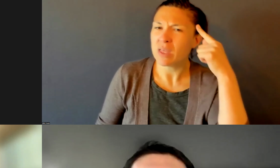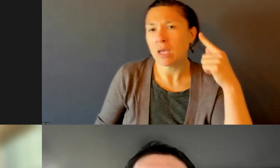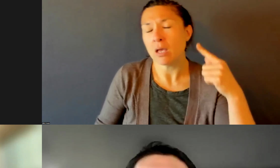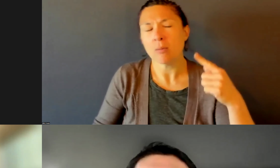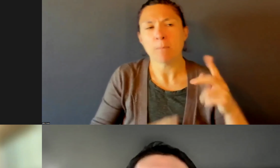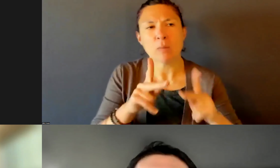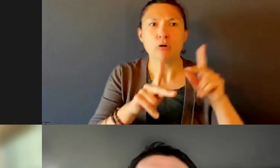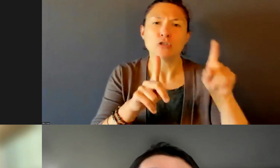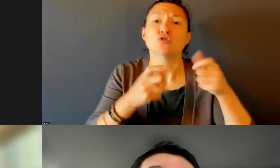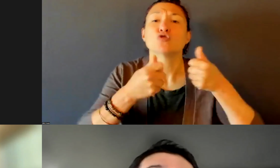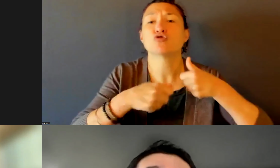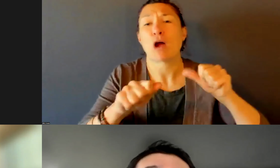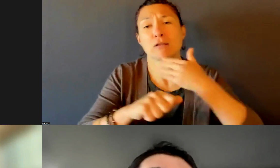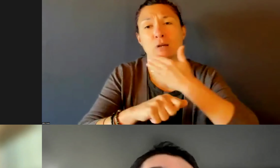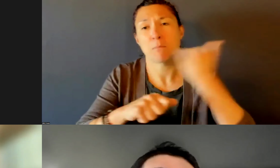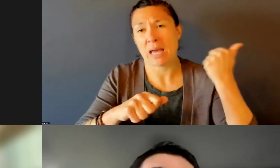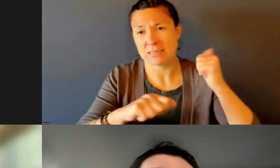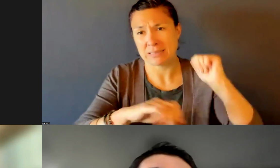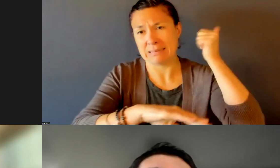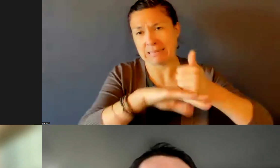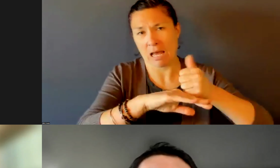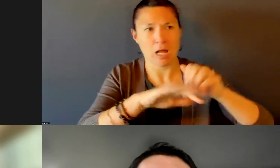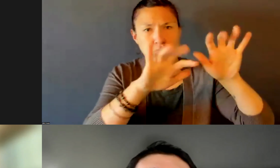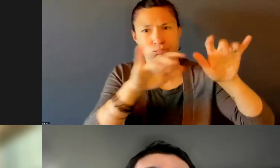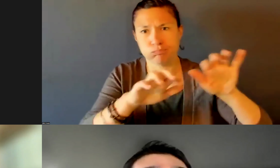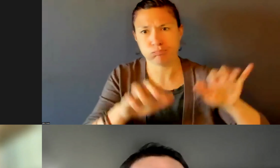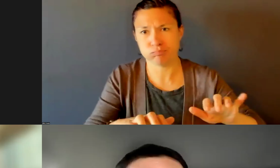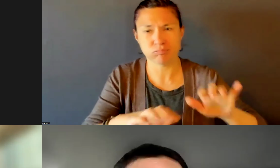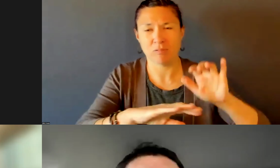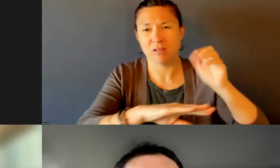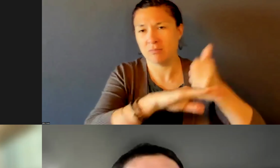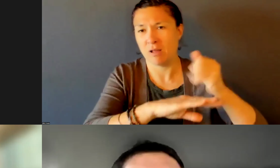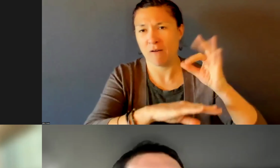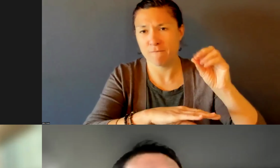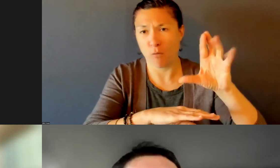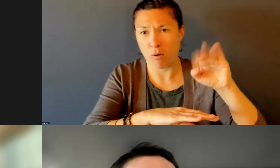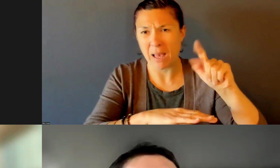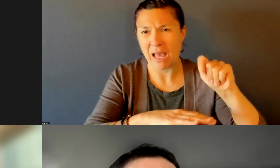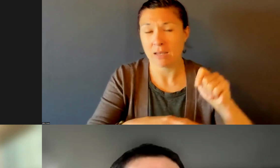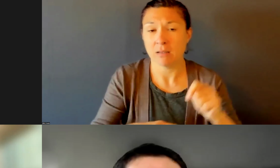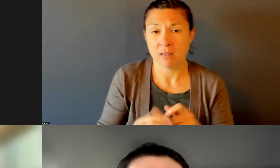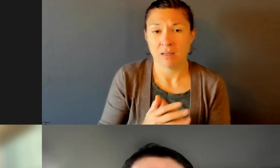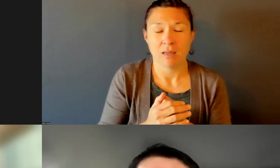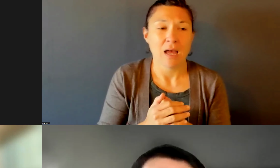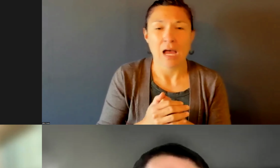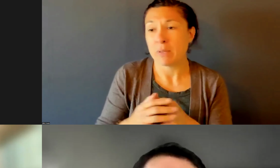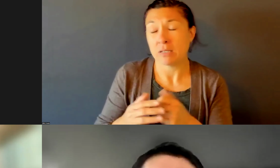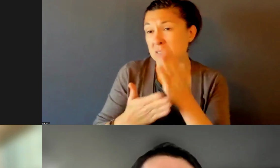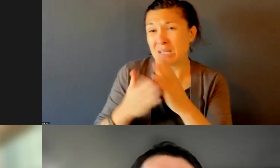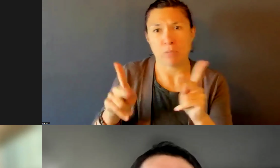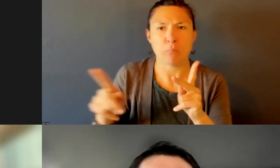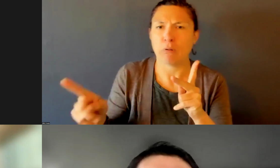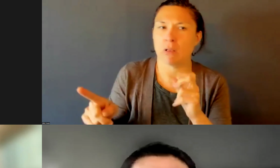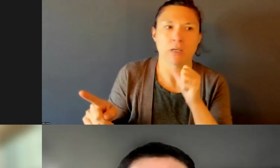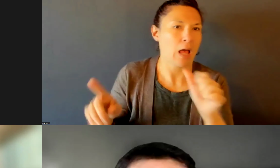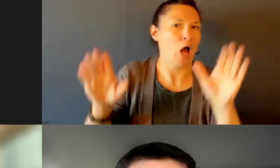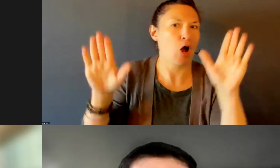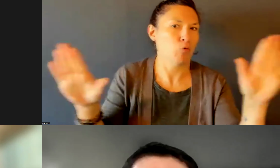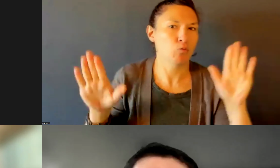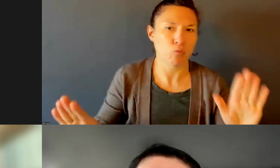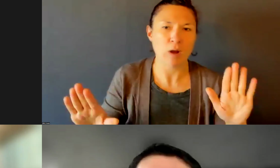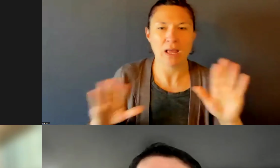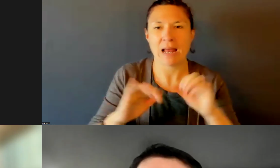appropriately. Some people just don't have that within their ability, but yet they're good linguists, right? So we sort of have to take